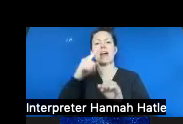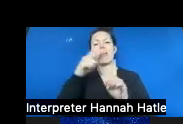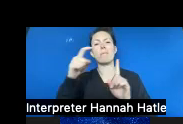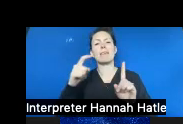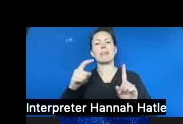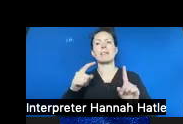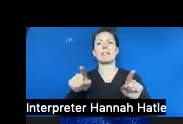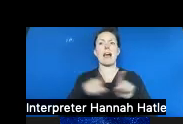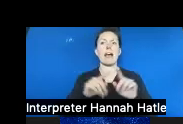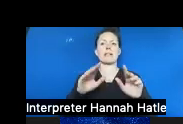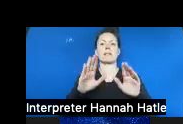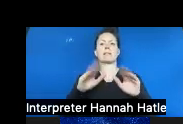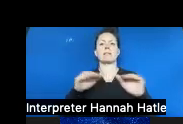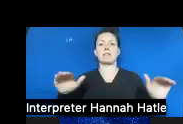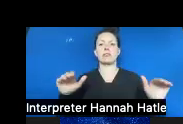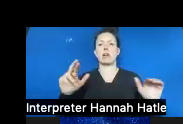survive.